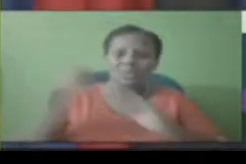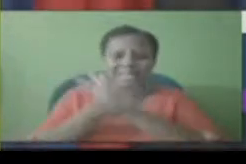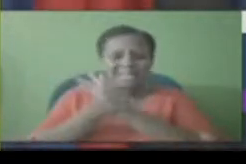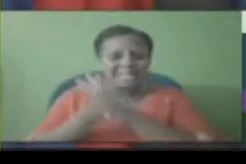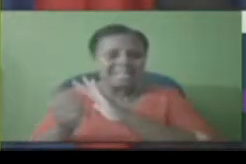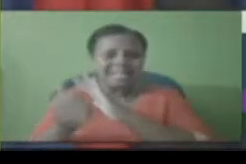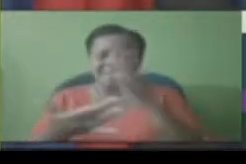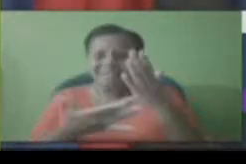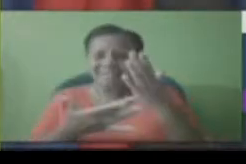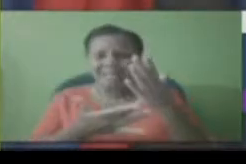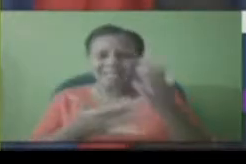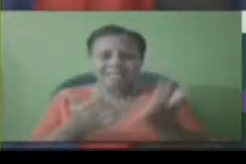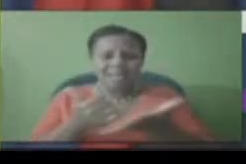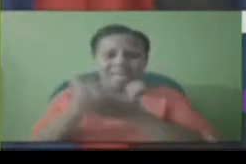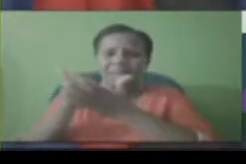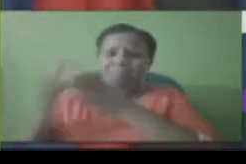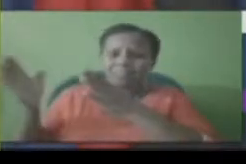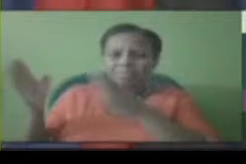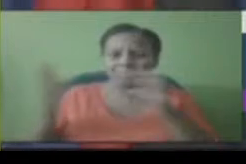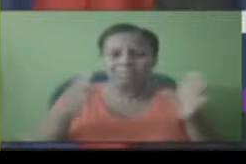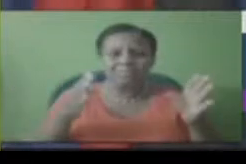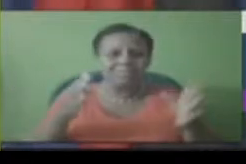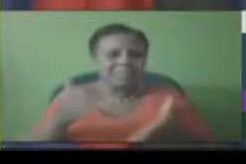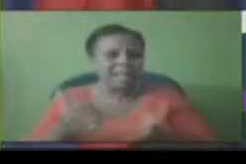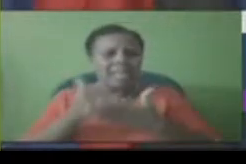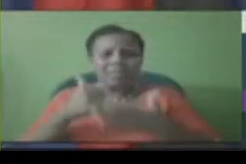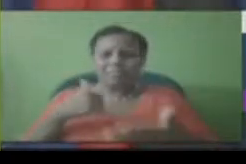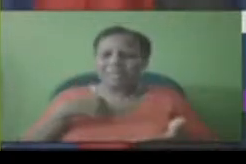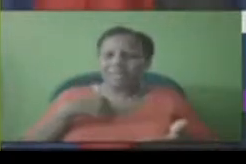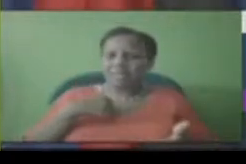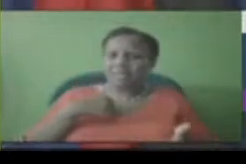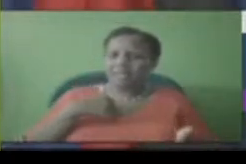That statement was issued on Tuesday night.